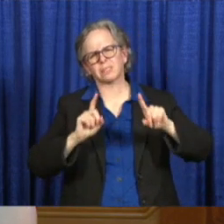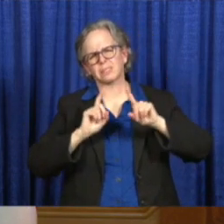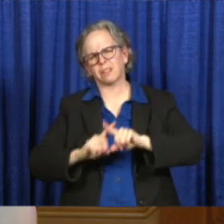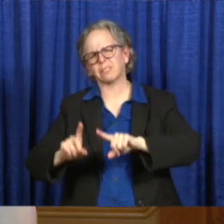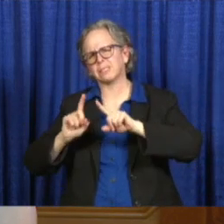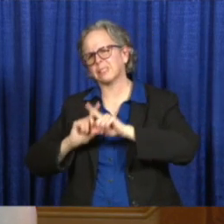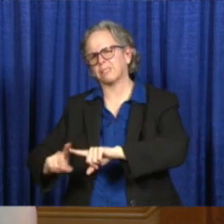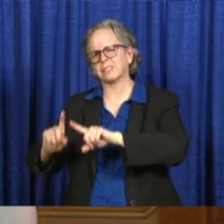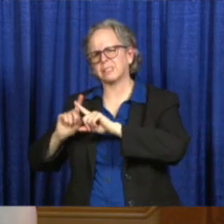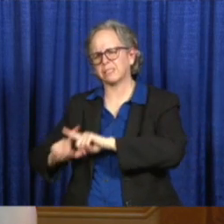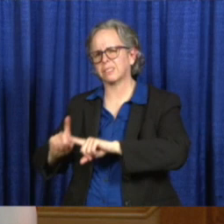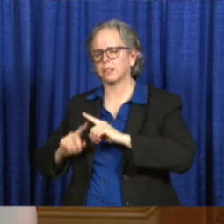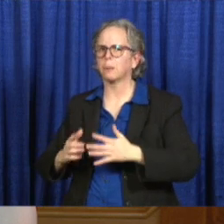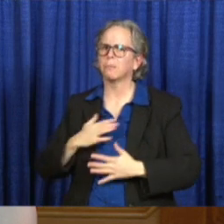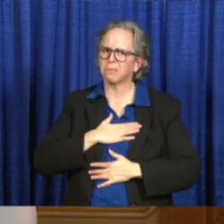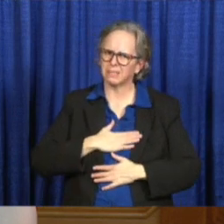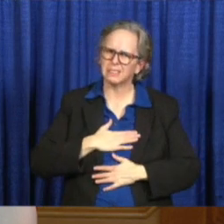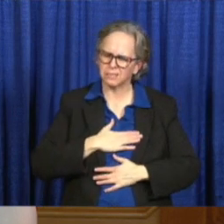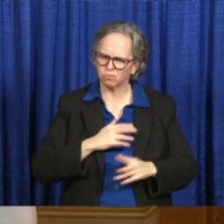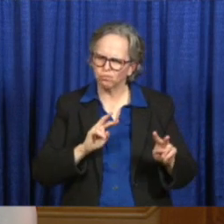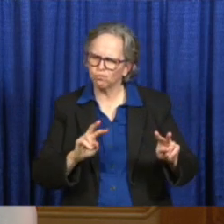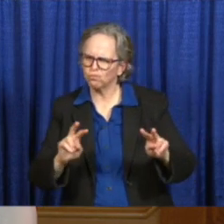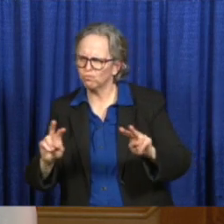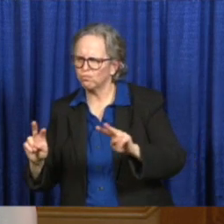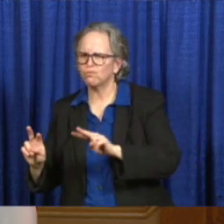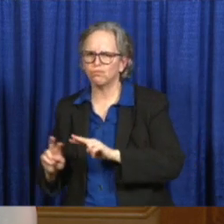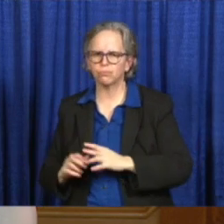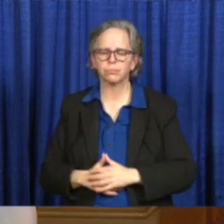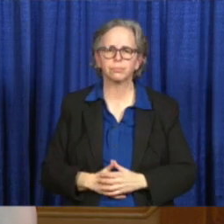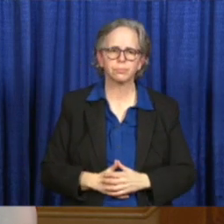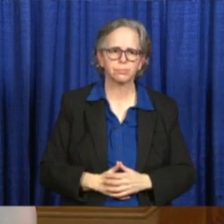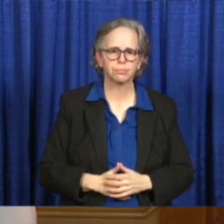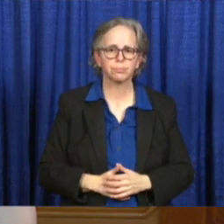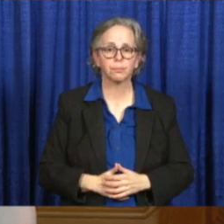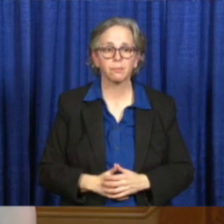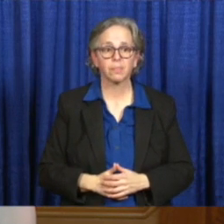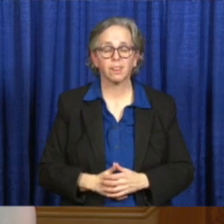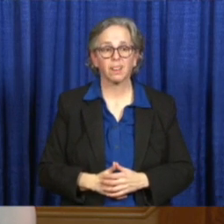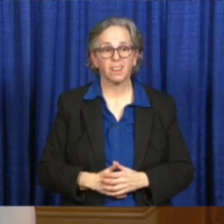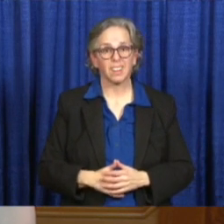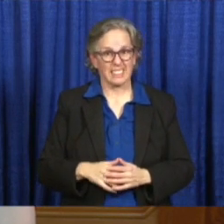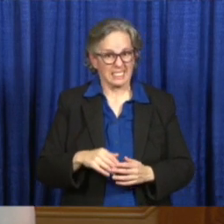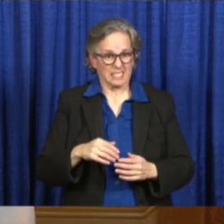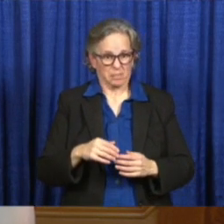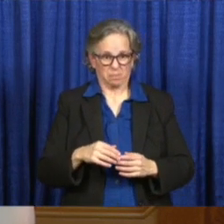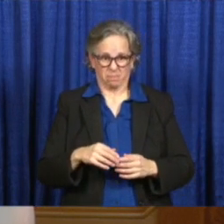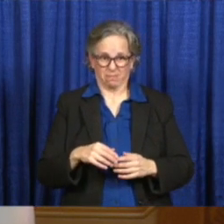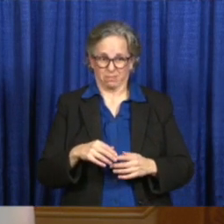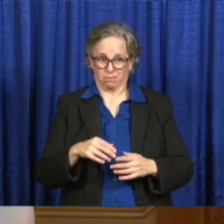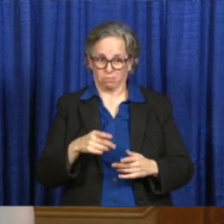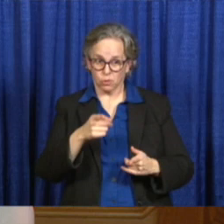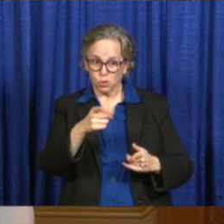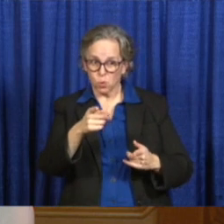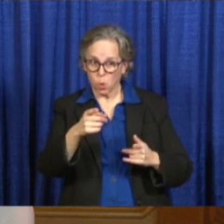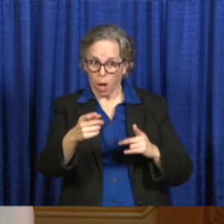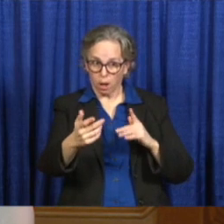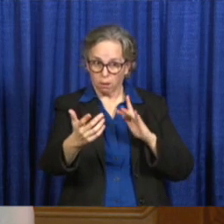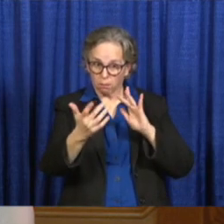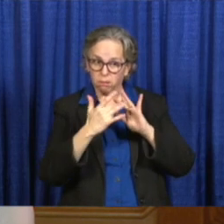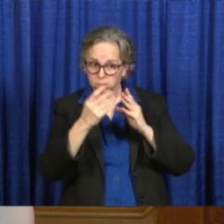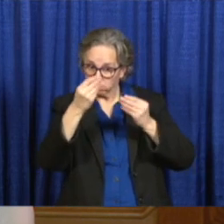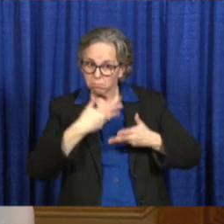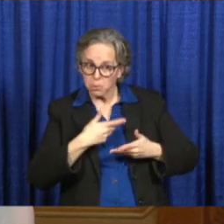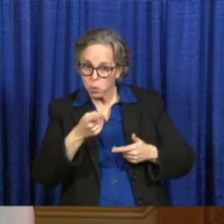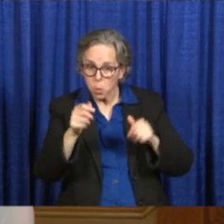Let me just say that the money will be there. What we need for you to do is to let us know what your capability is, what you think you